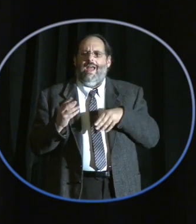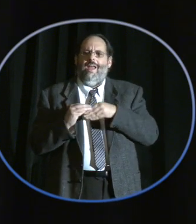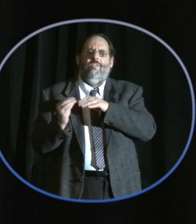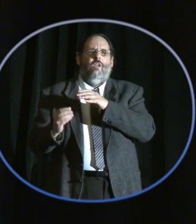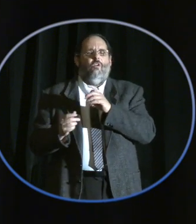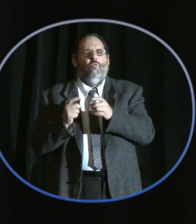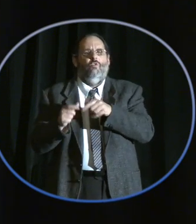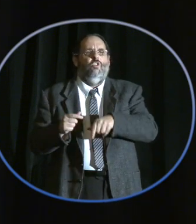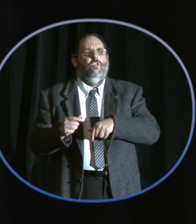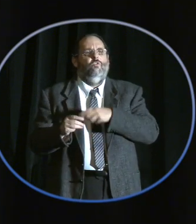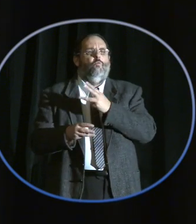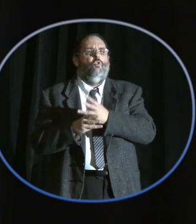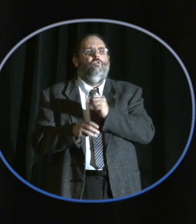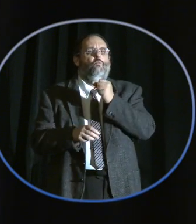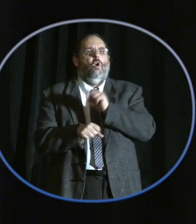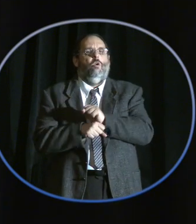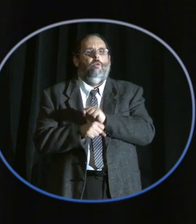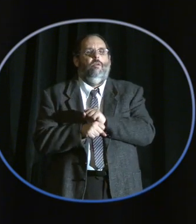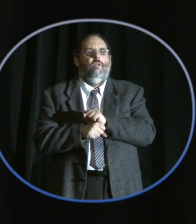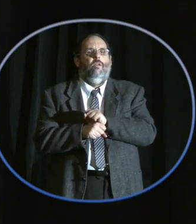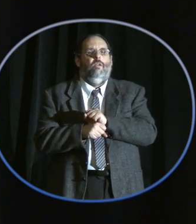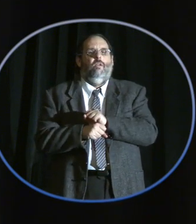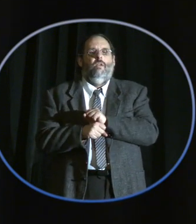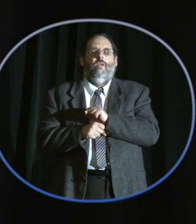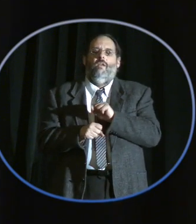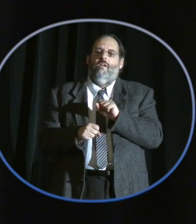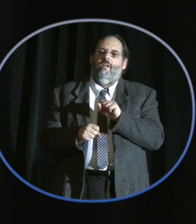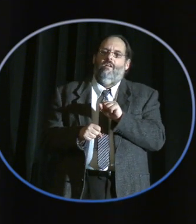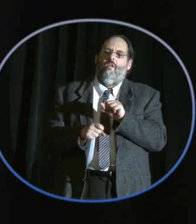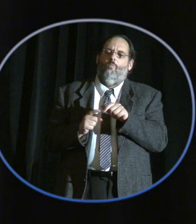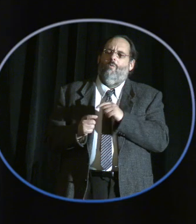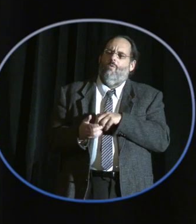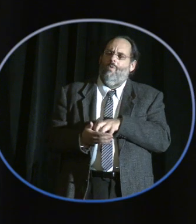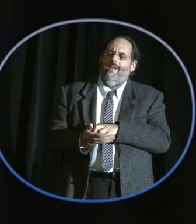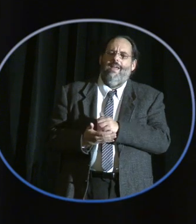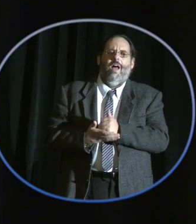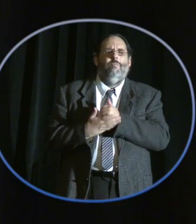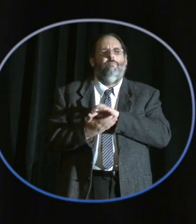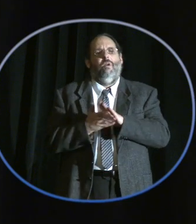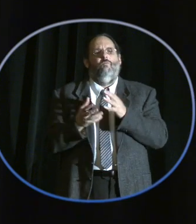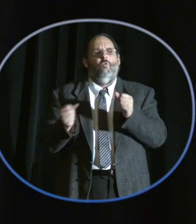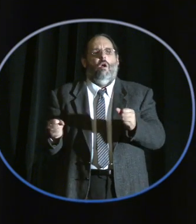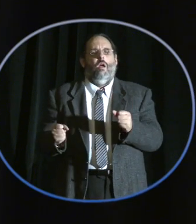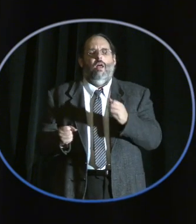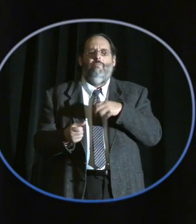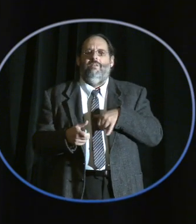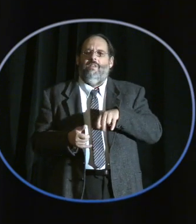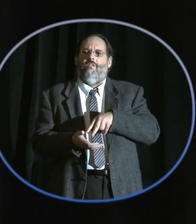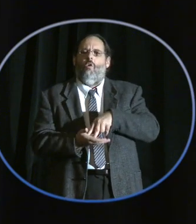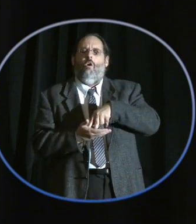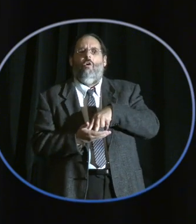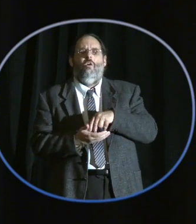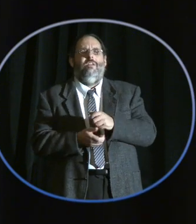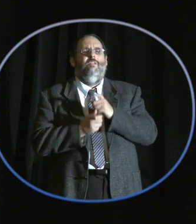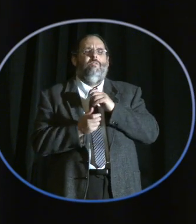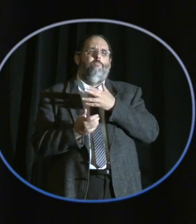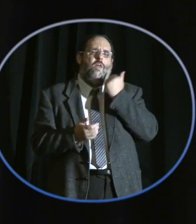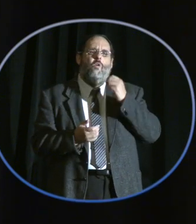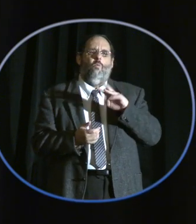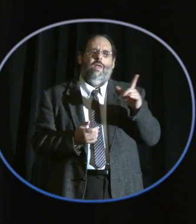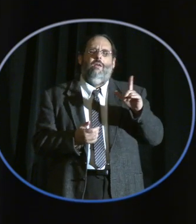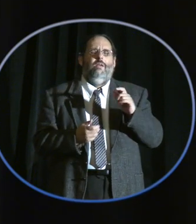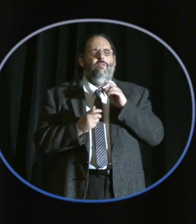contribution to the world's work. Lengthen our reach, help us to stand tall, strengthen our will, give